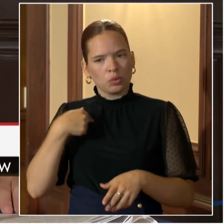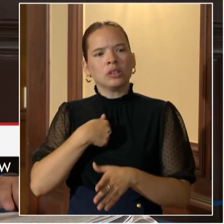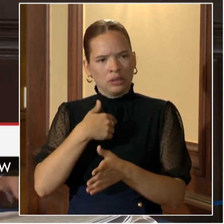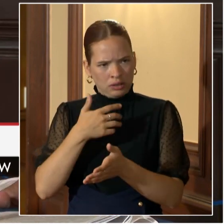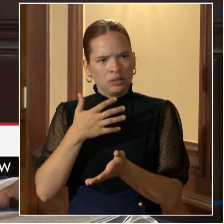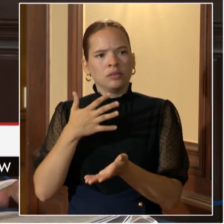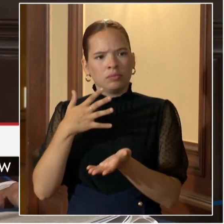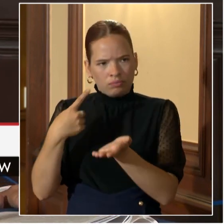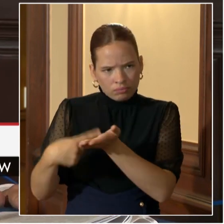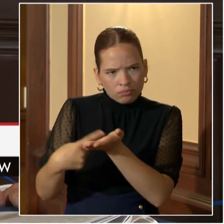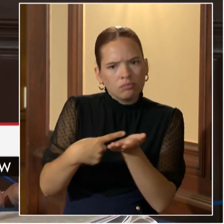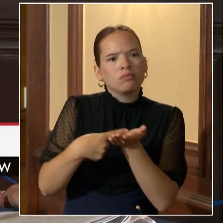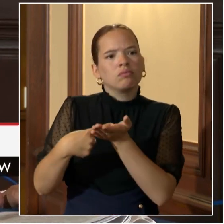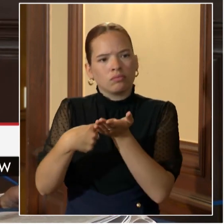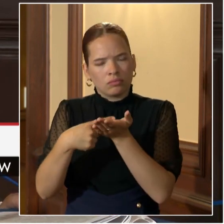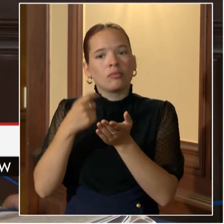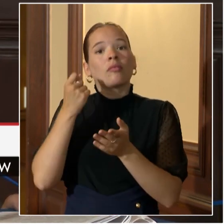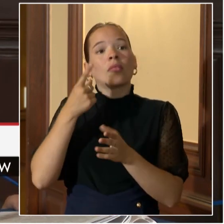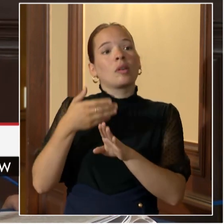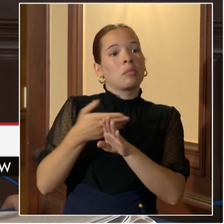in its last month.